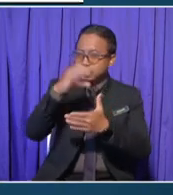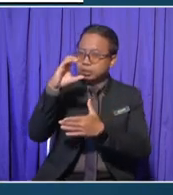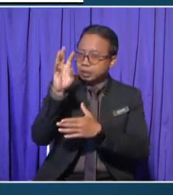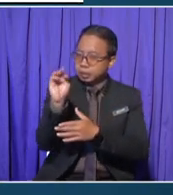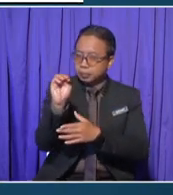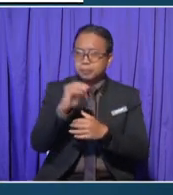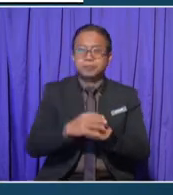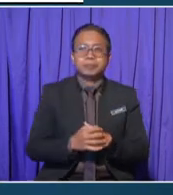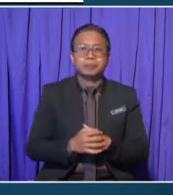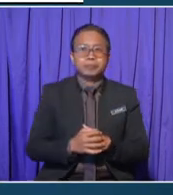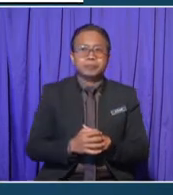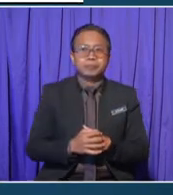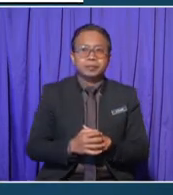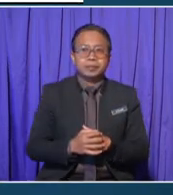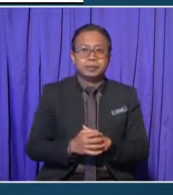centimeters.